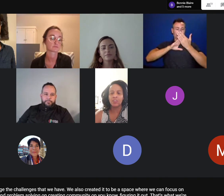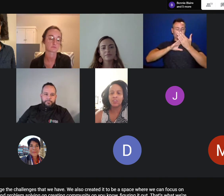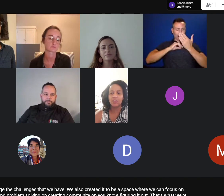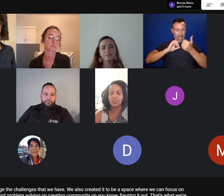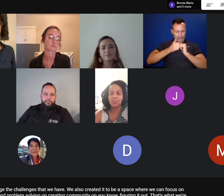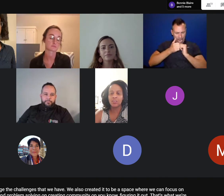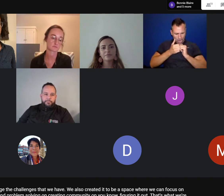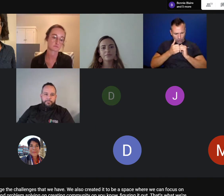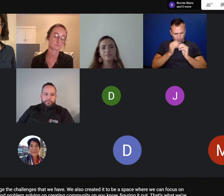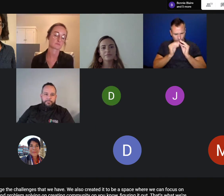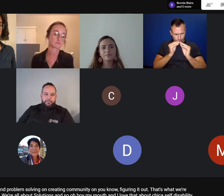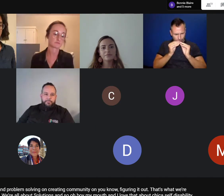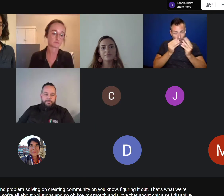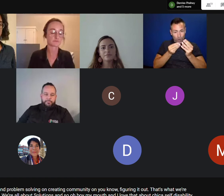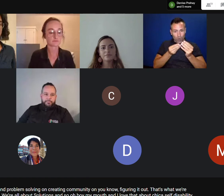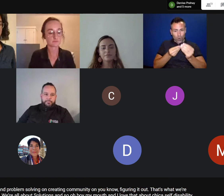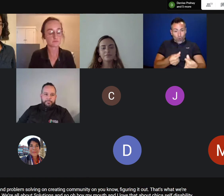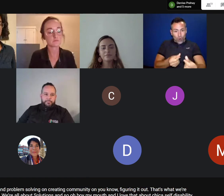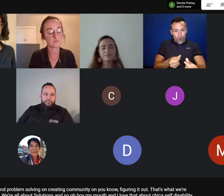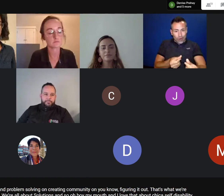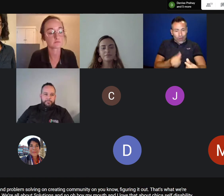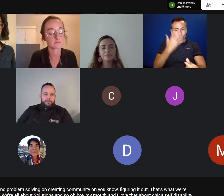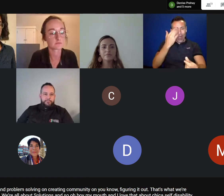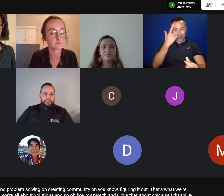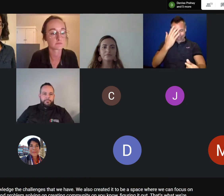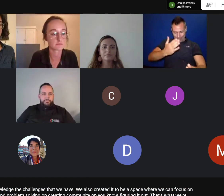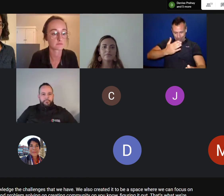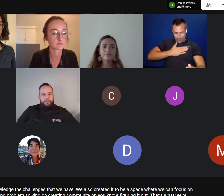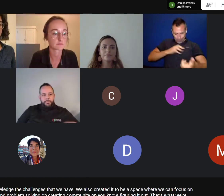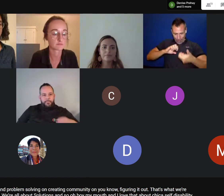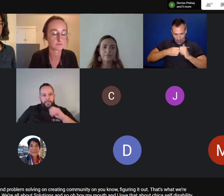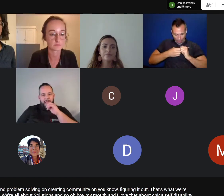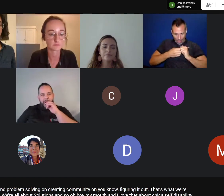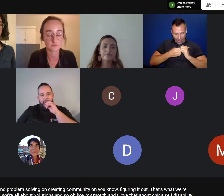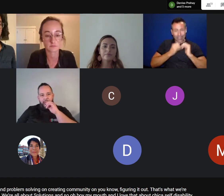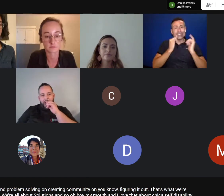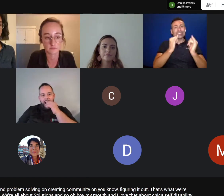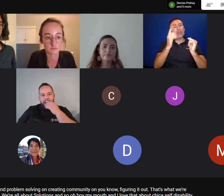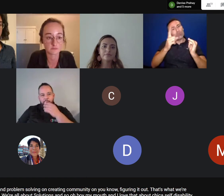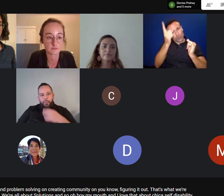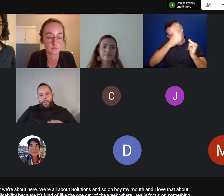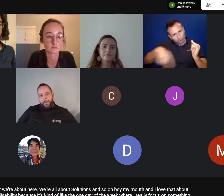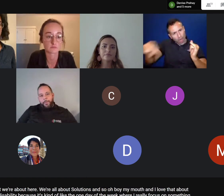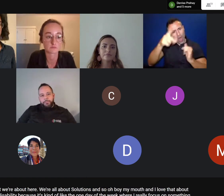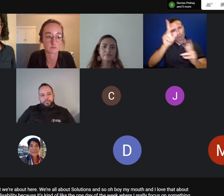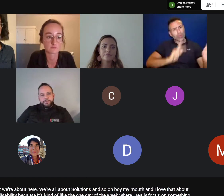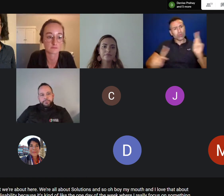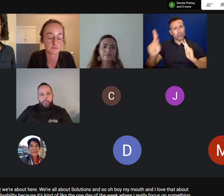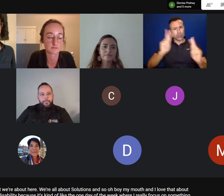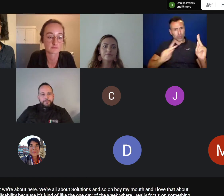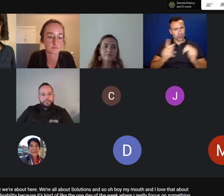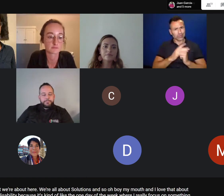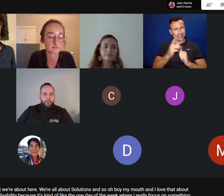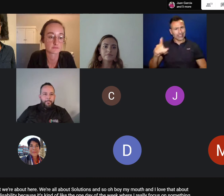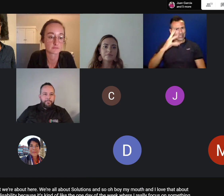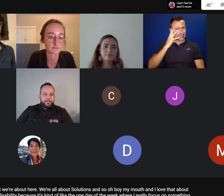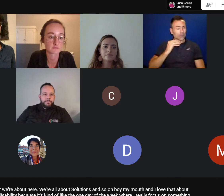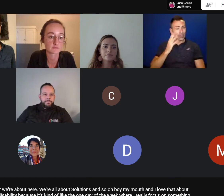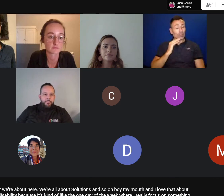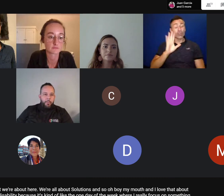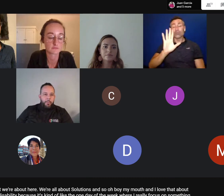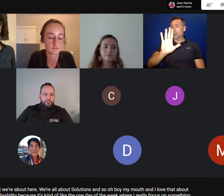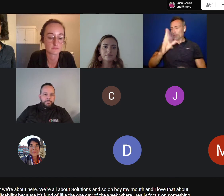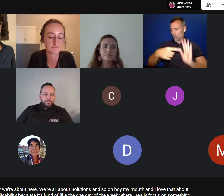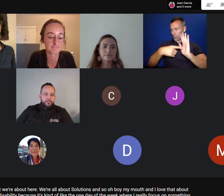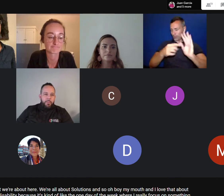myself, I'm also figuring out problems that other people are having. For example, last week, there was a fire in